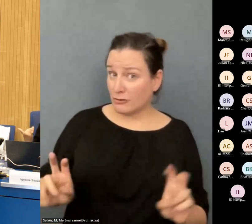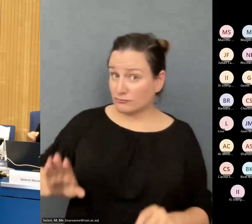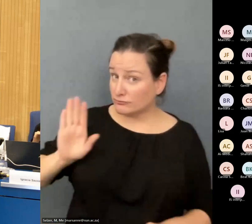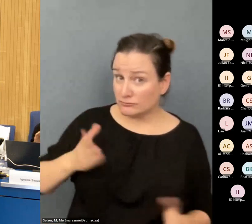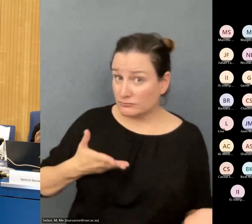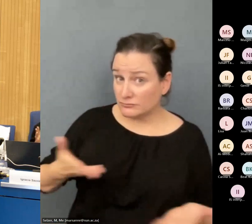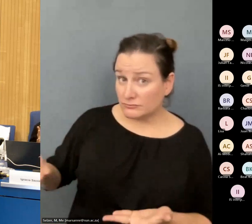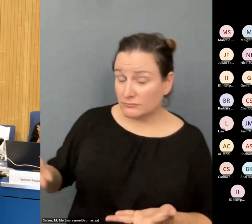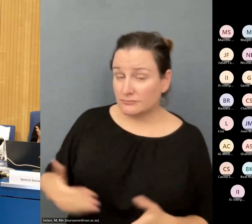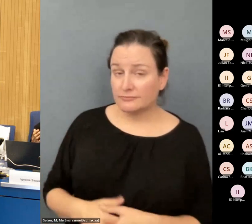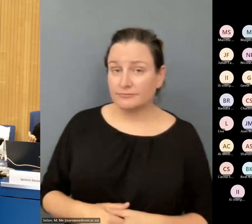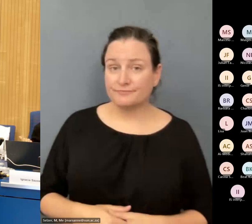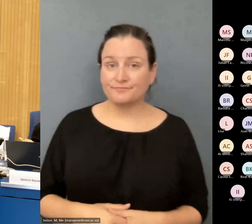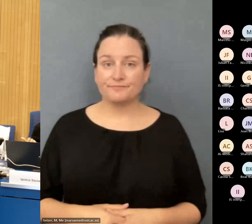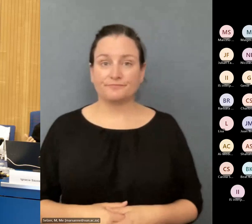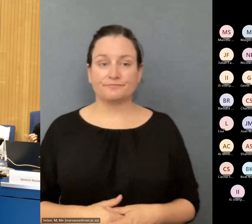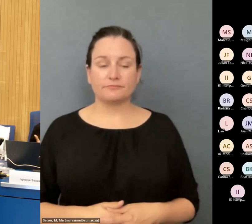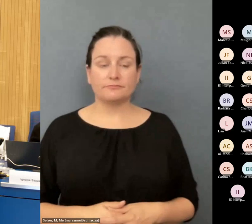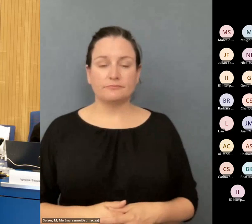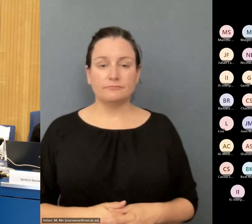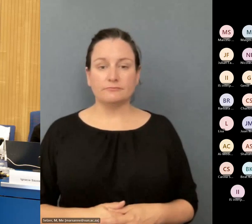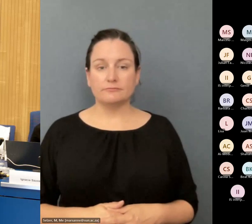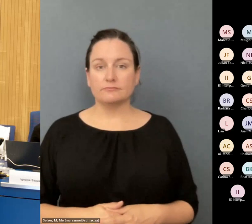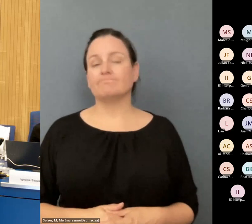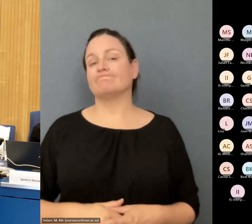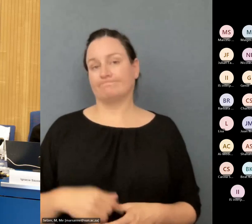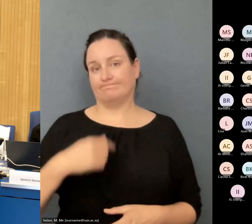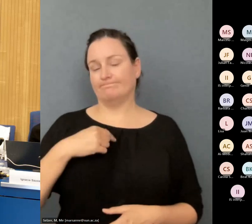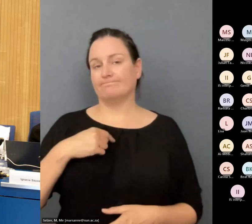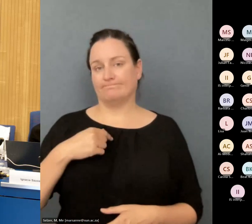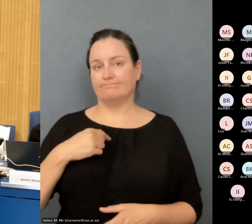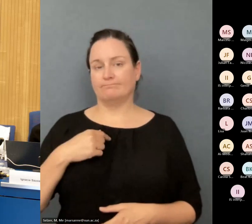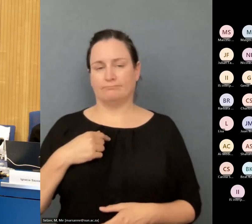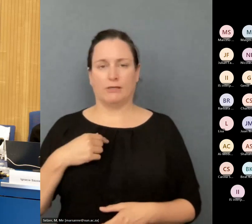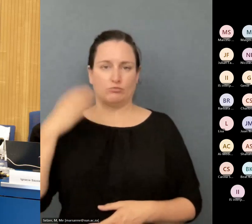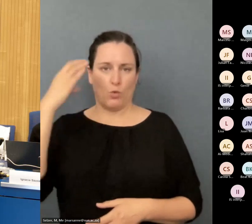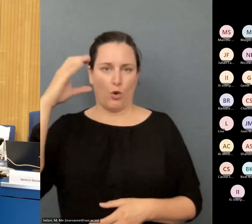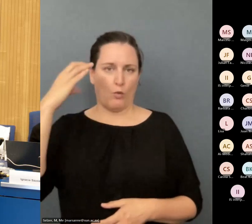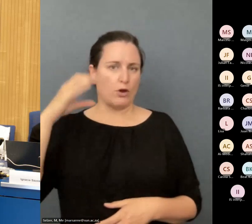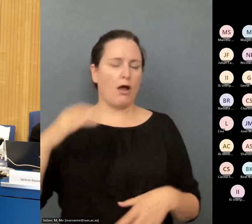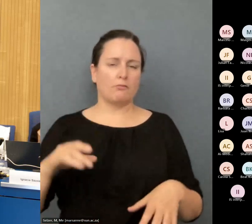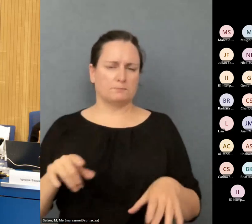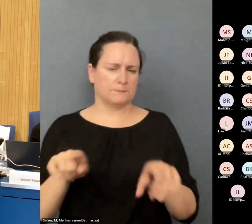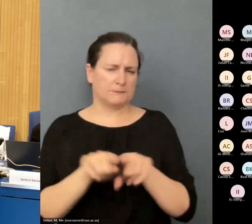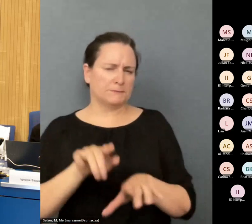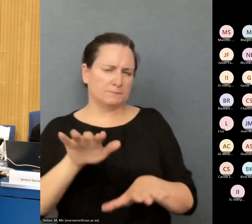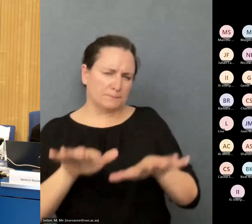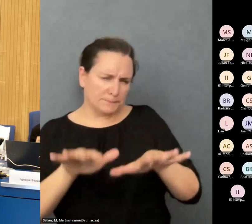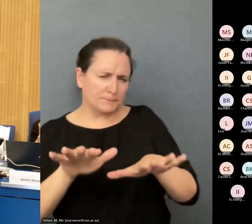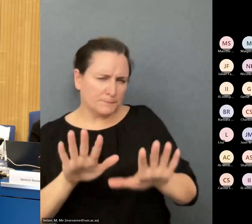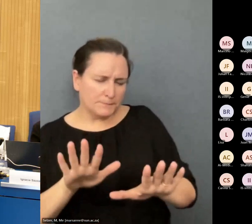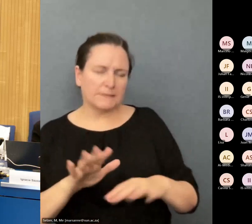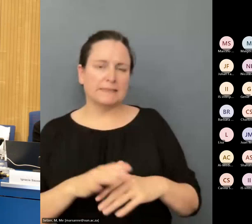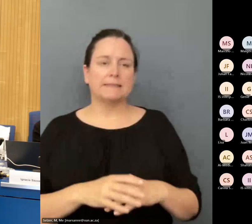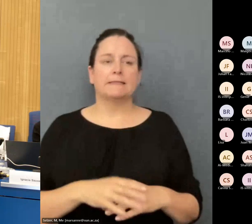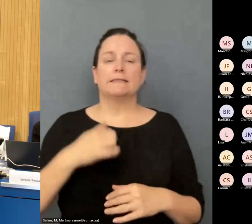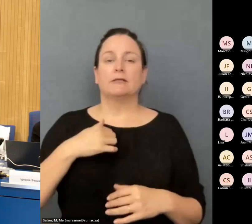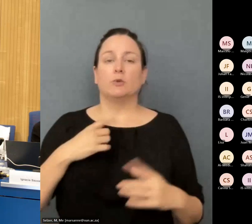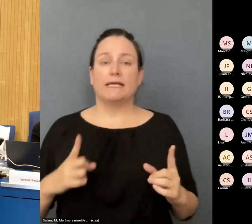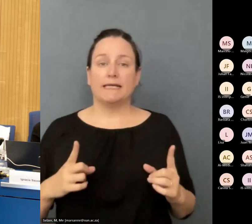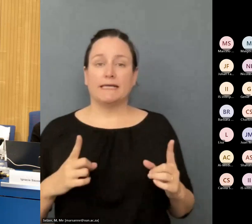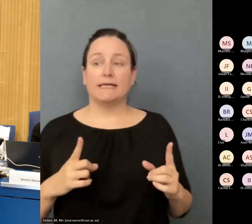We do something similar than in Colombia, but also we work with teachers on the